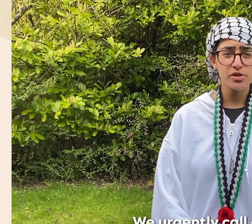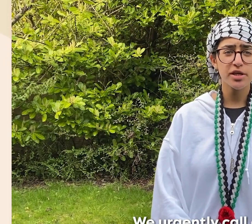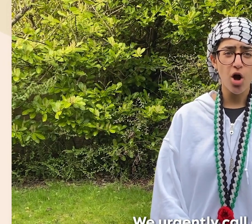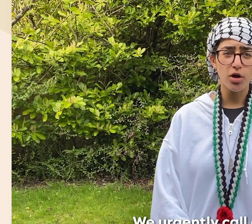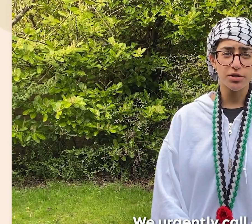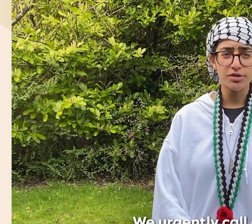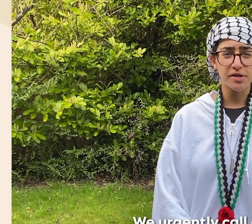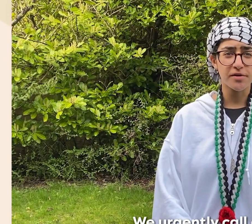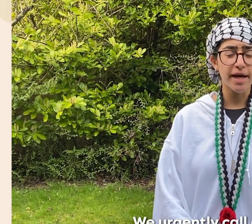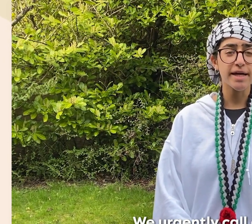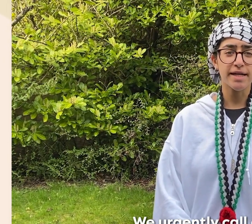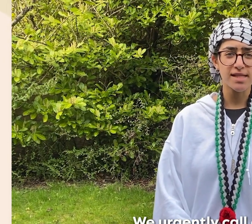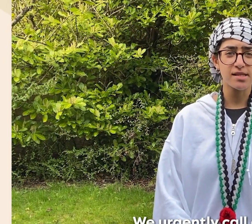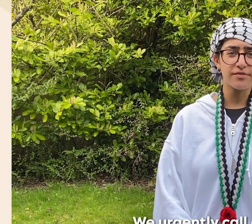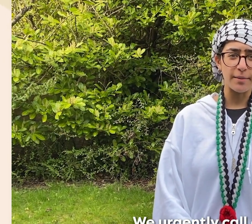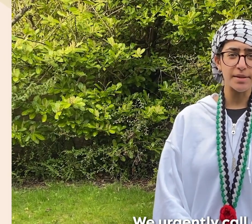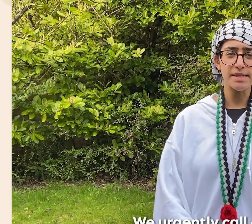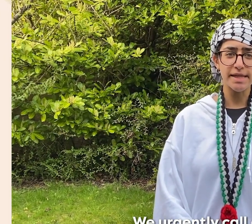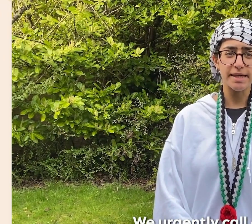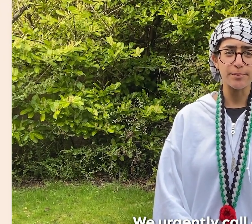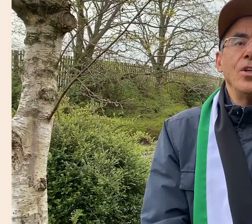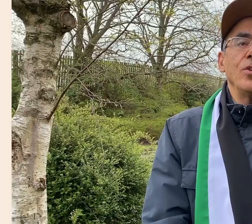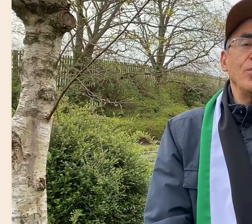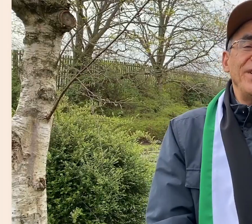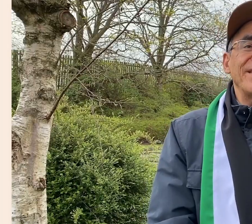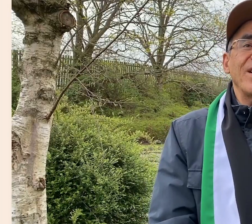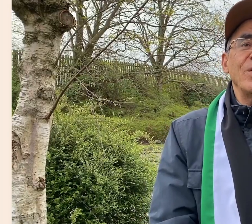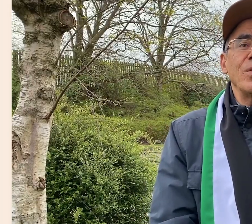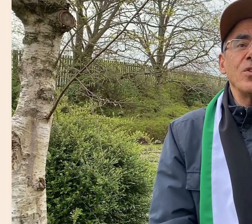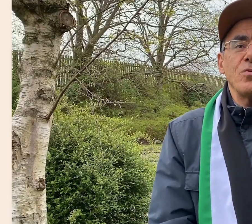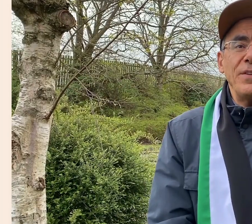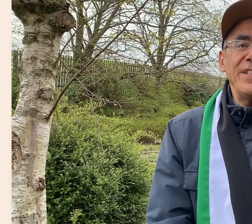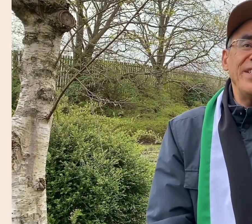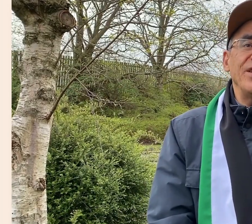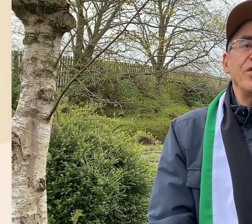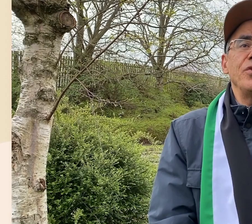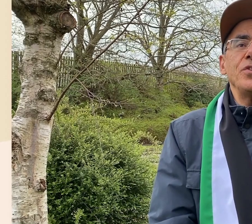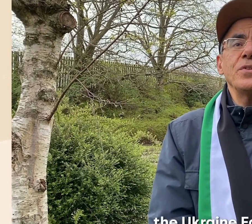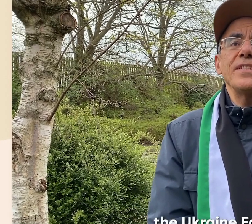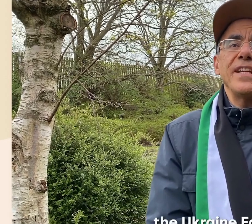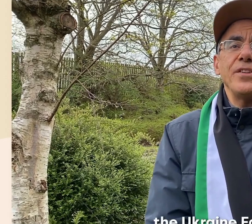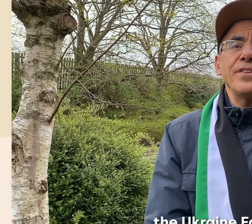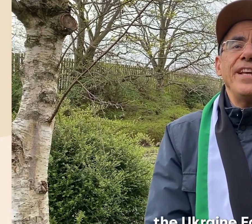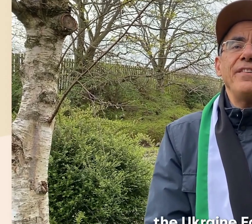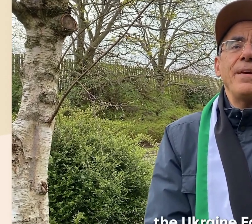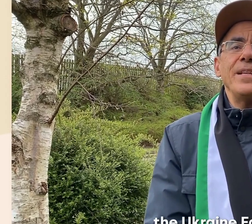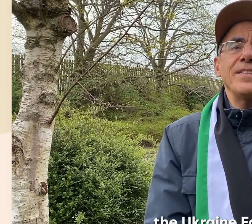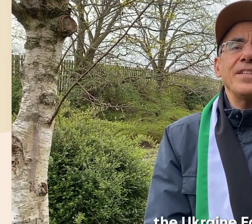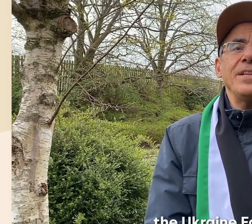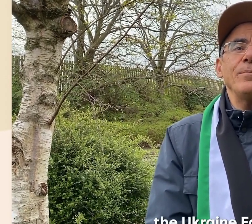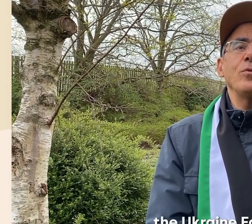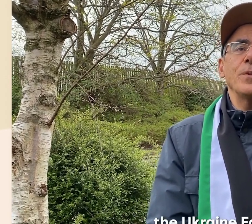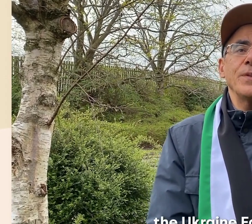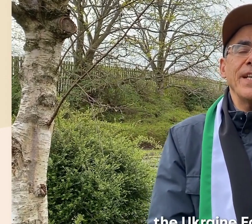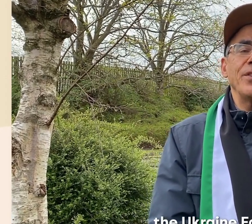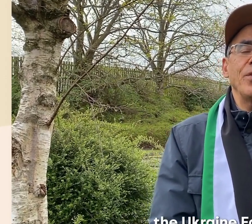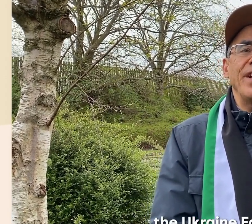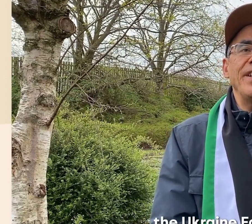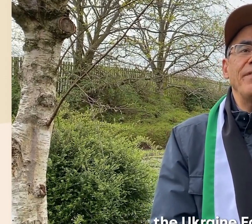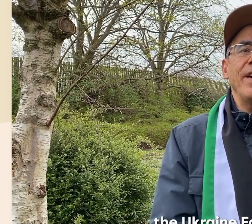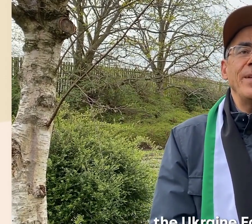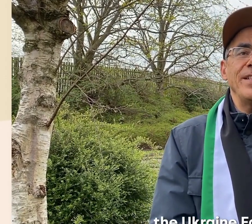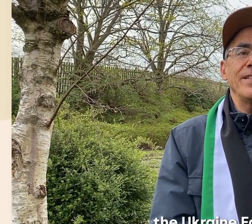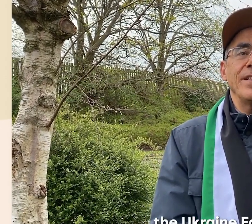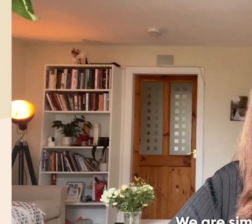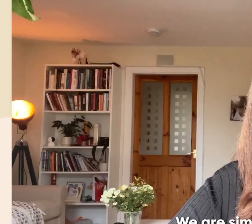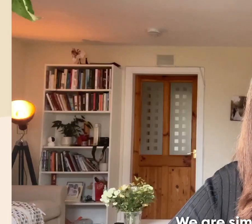we urgently call on you to create a Gaza family scheme. 2 years ago, you swiftly introduced the Ukraine Family Scheme to protect